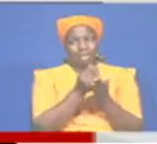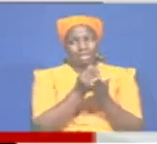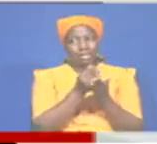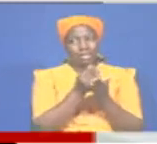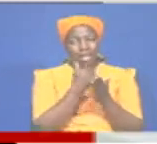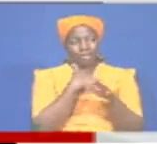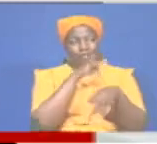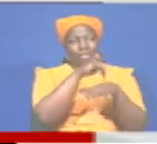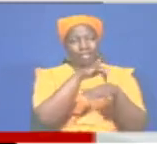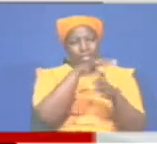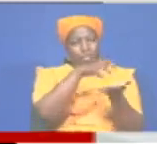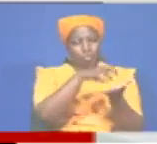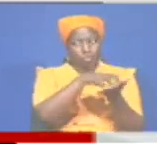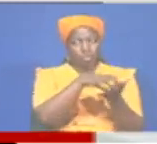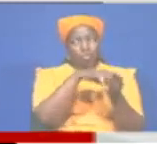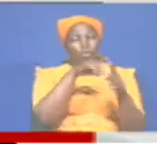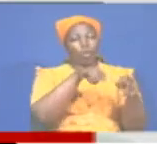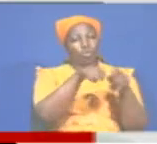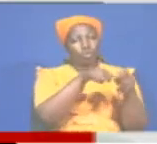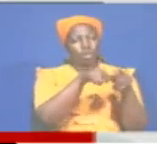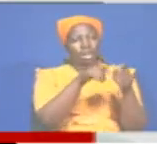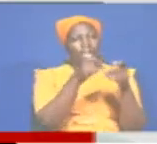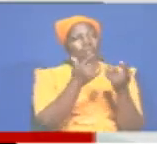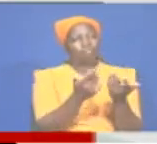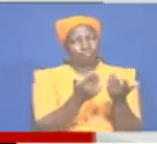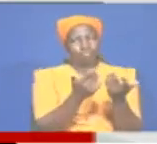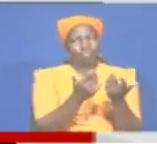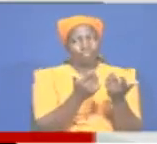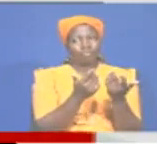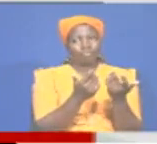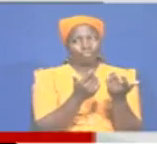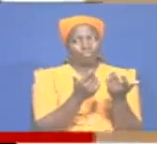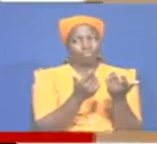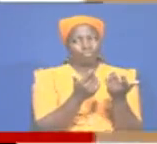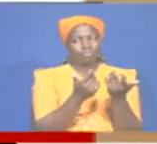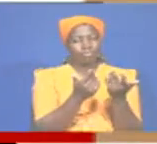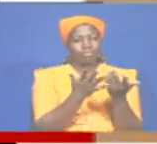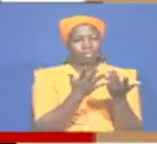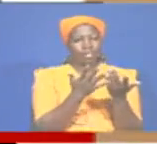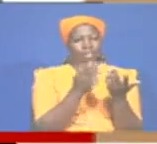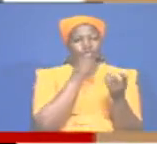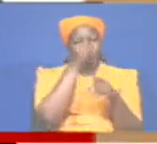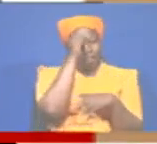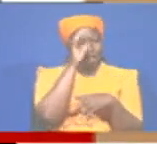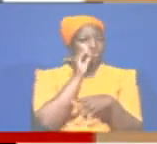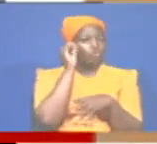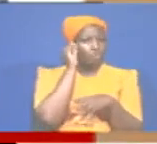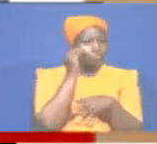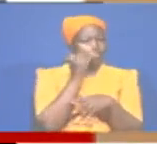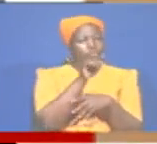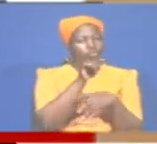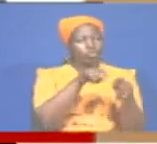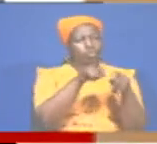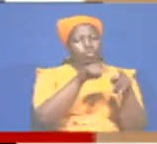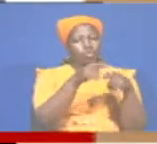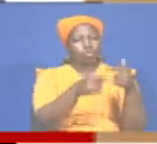Operating a charitable home, how exactly have you managed to stay afloat? I told you when we started that I end up taking